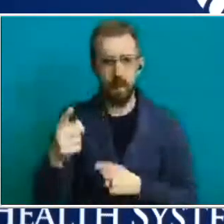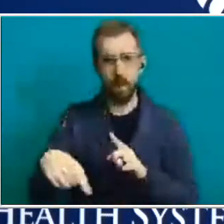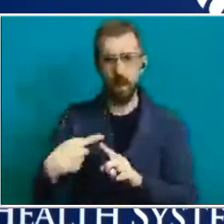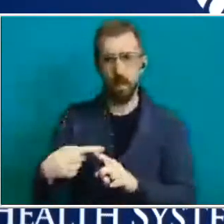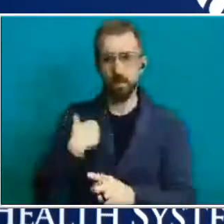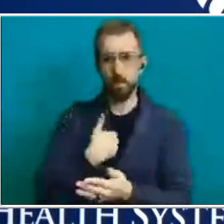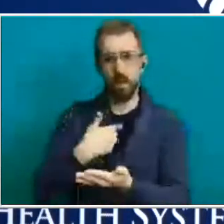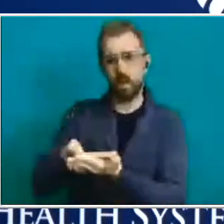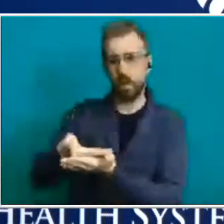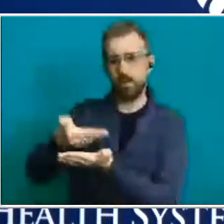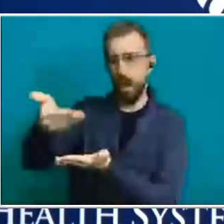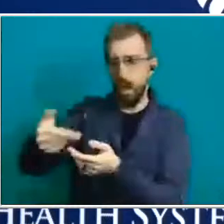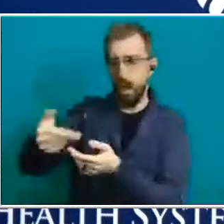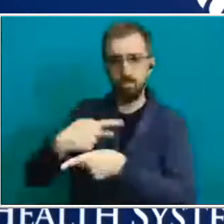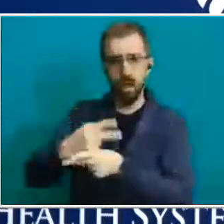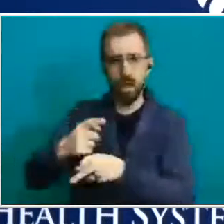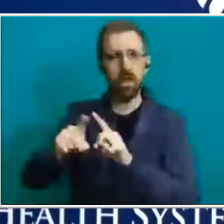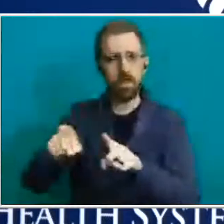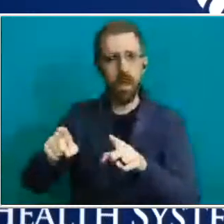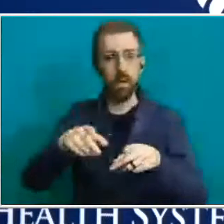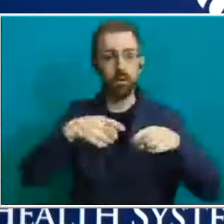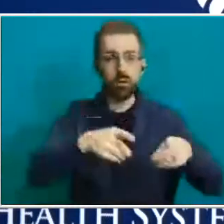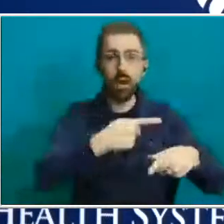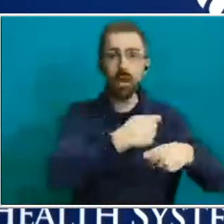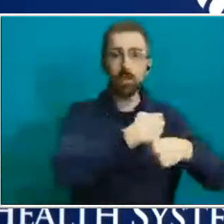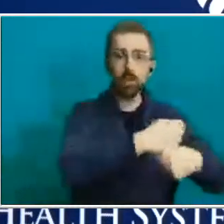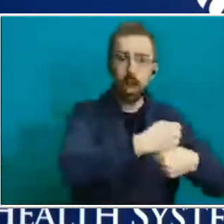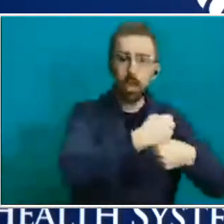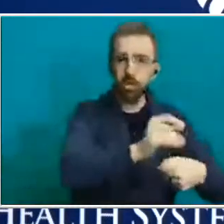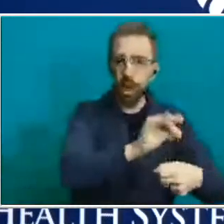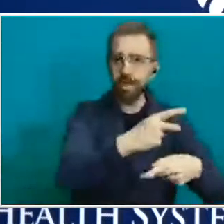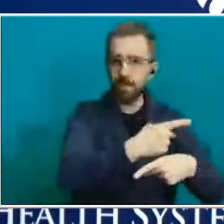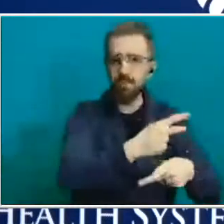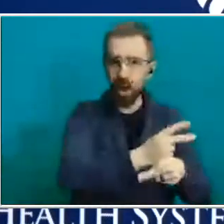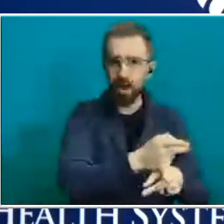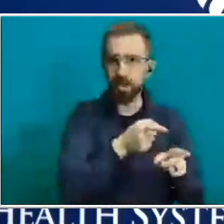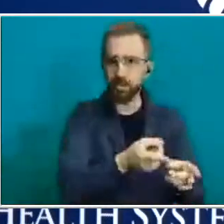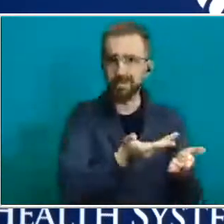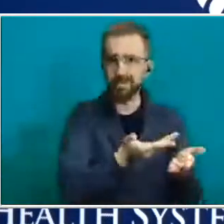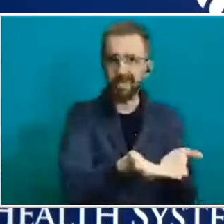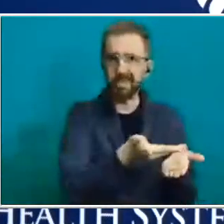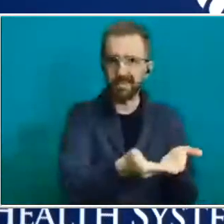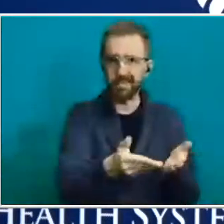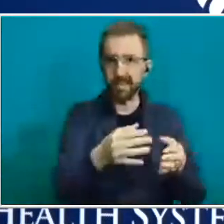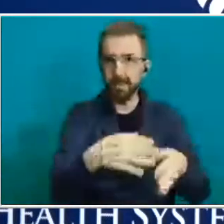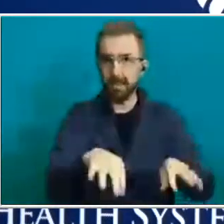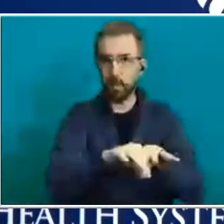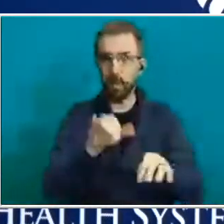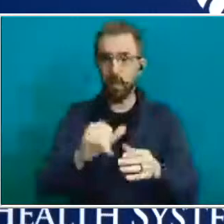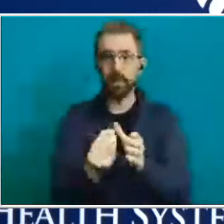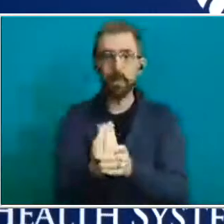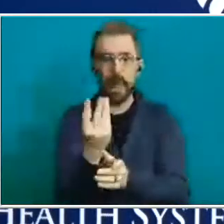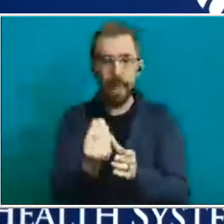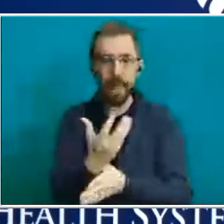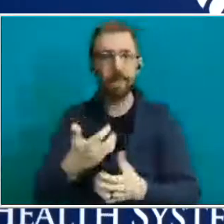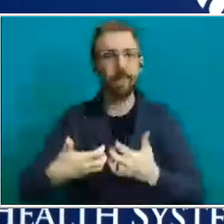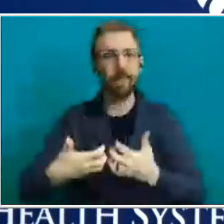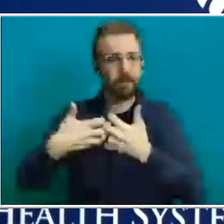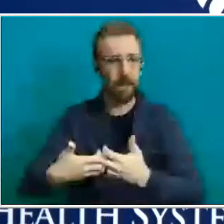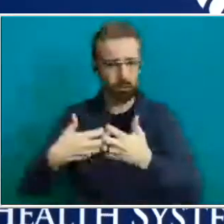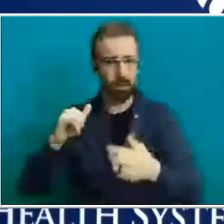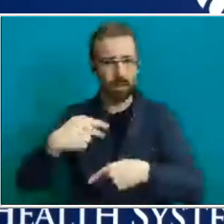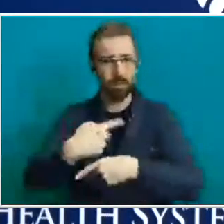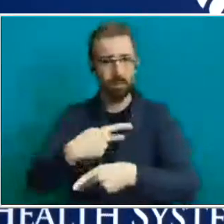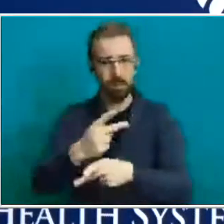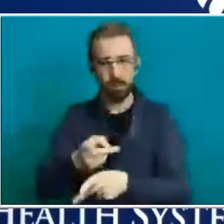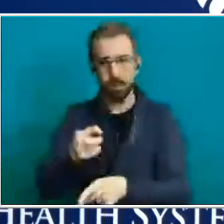but also in the production of those products. And it is very important that all of those plants and those factories that are producing these products for us to